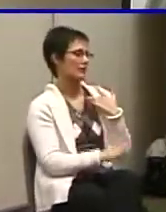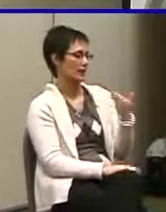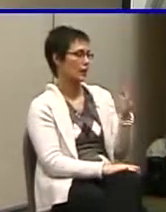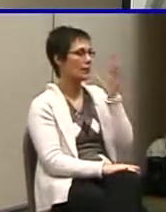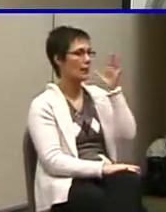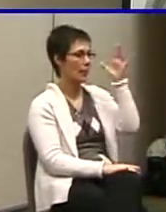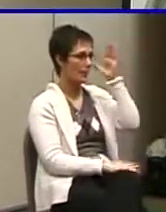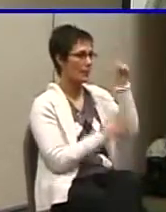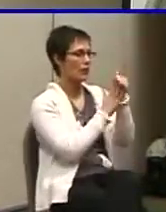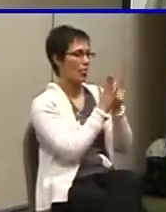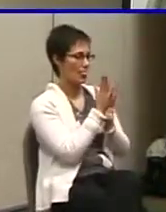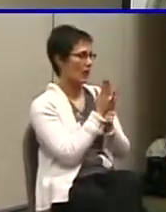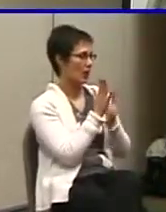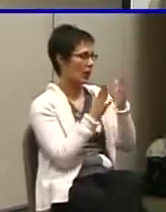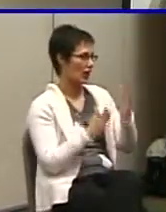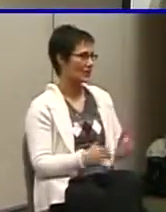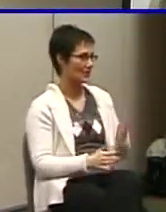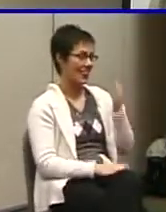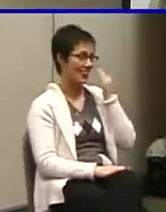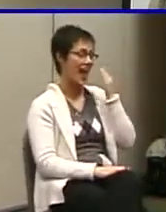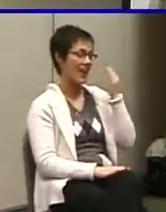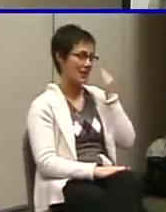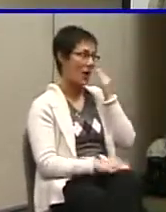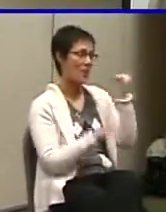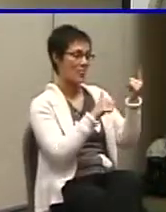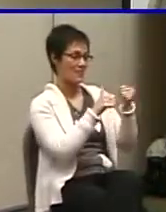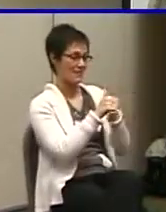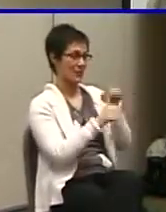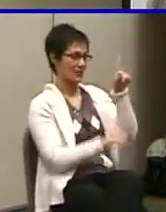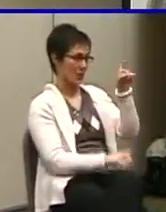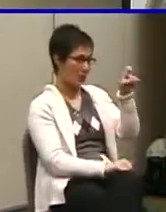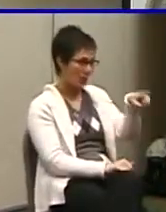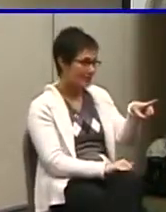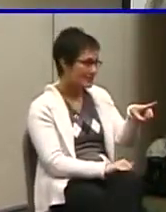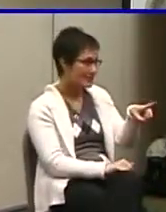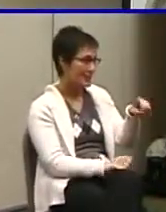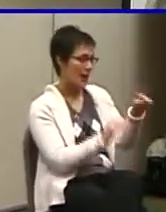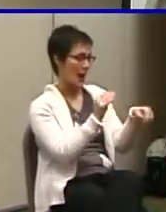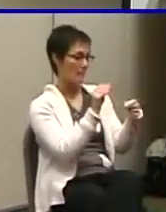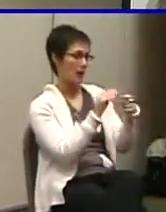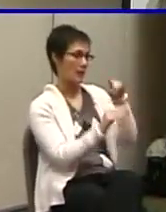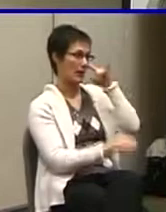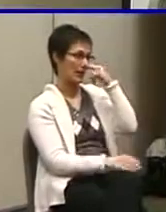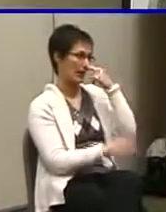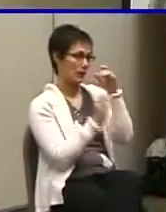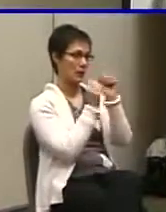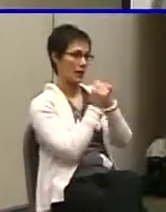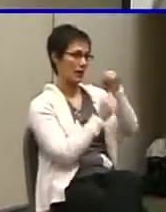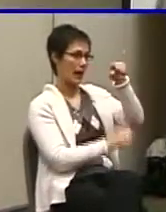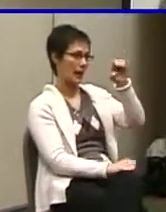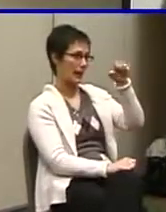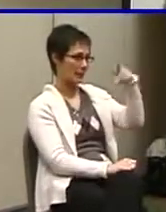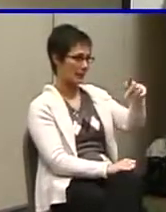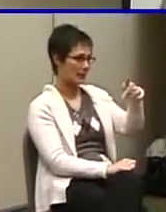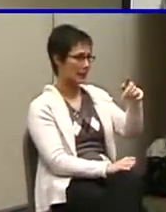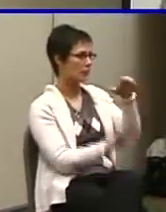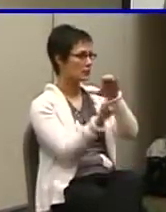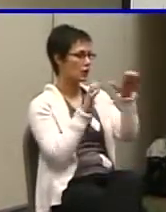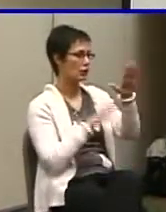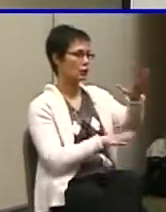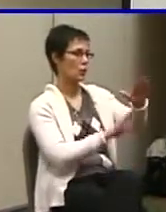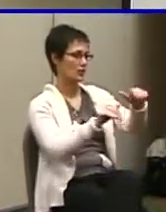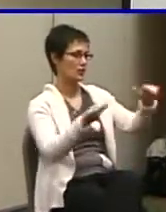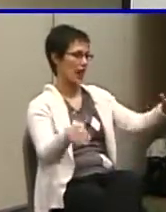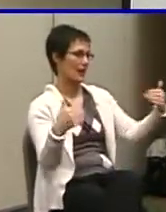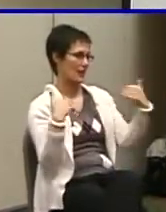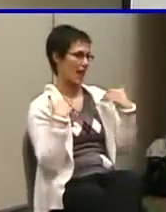are very clear that one of the first questions they will ask a parent whose child is IEP child, does your child have a BIP and